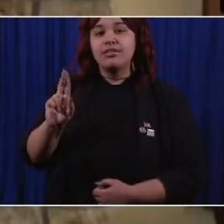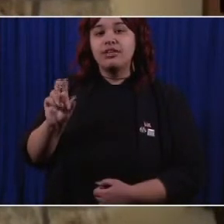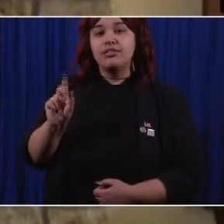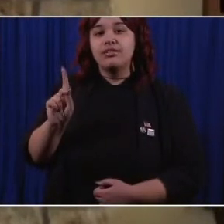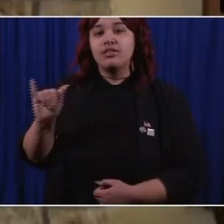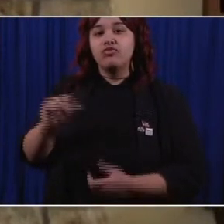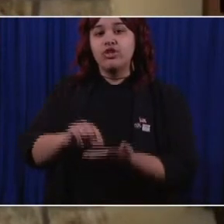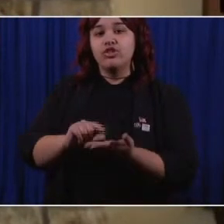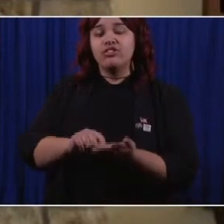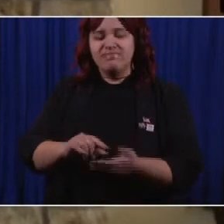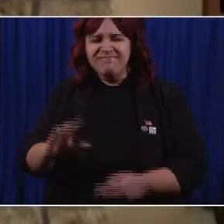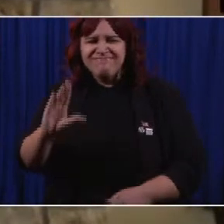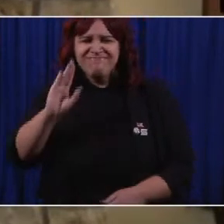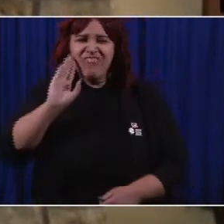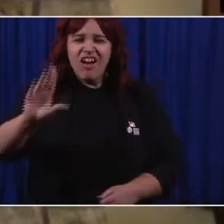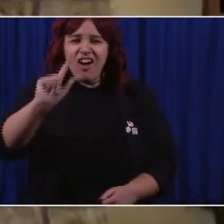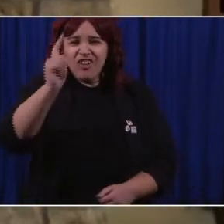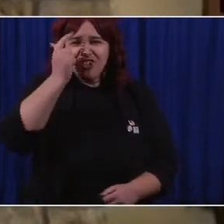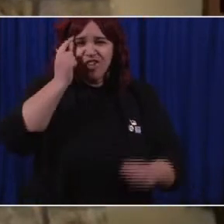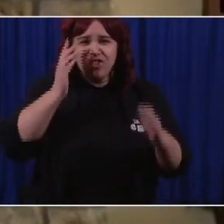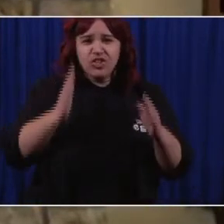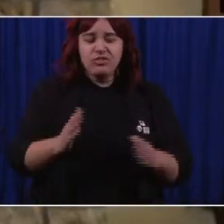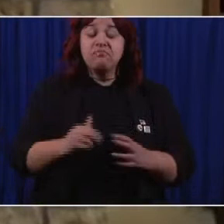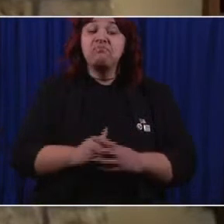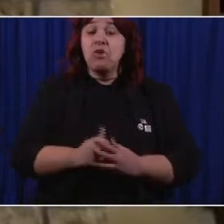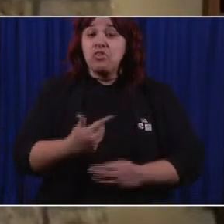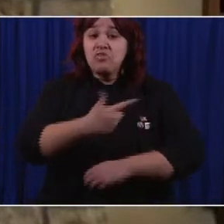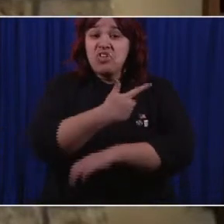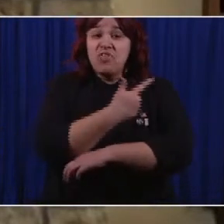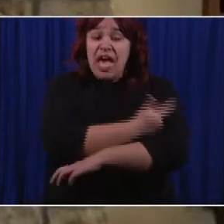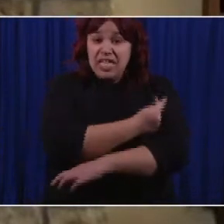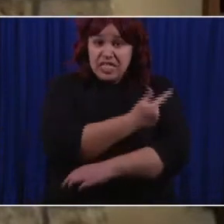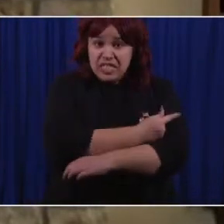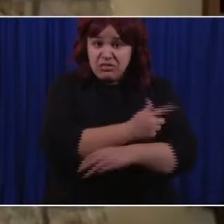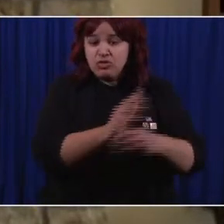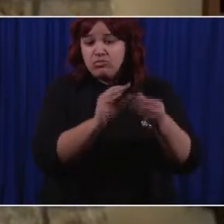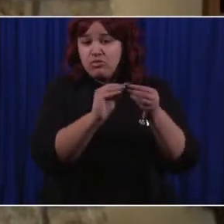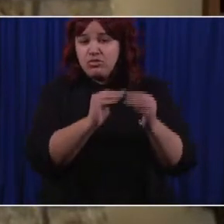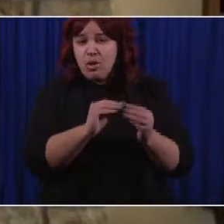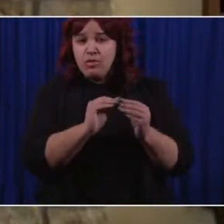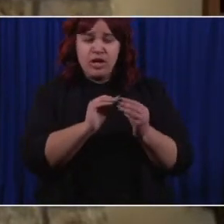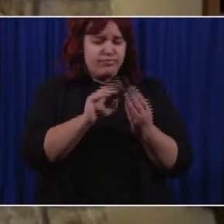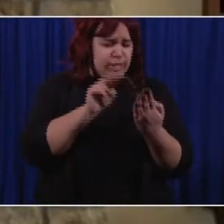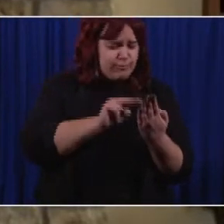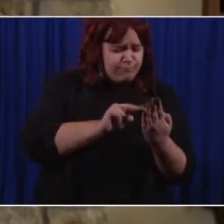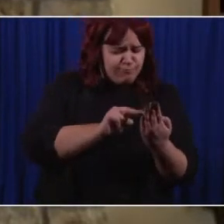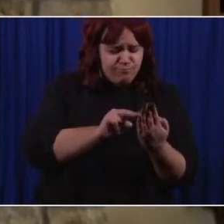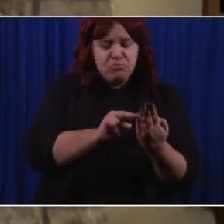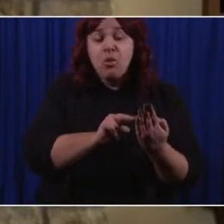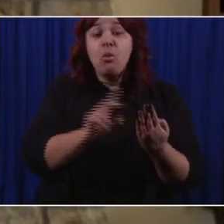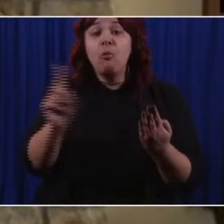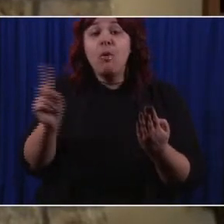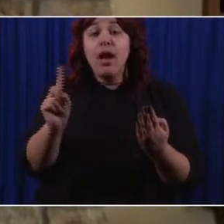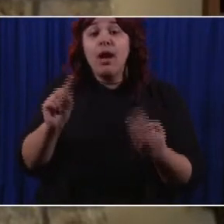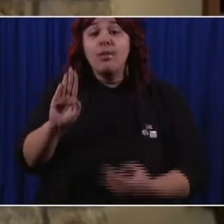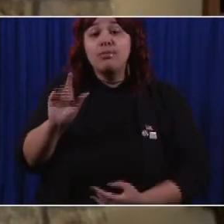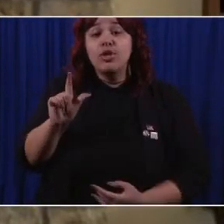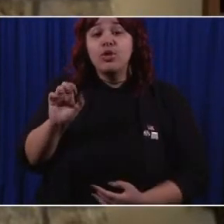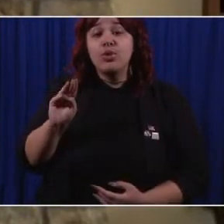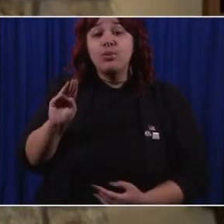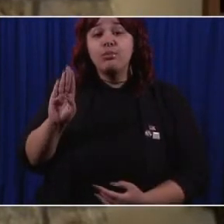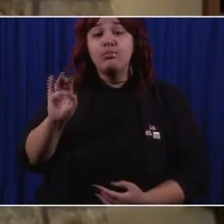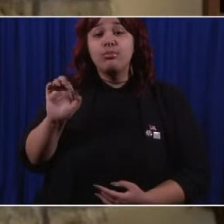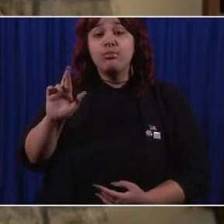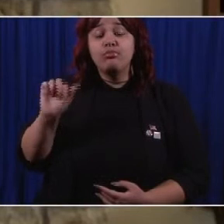question. Governor, I've been tracking vaccinations at the Bloomberg and New York Times news sites, and they say